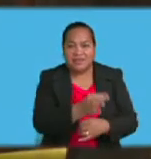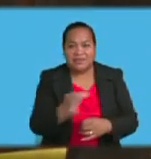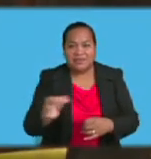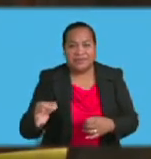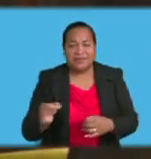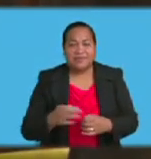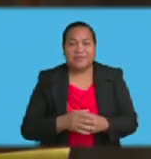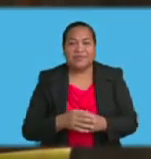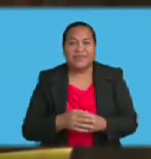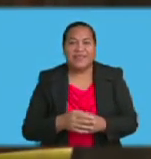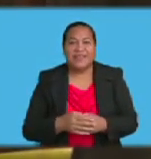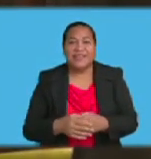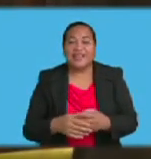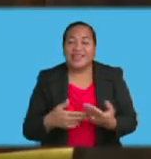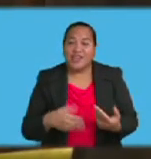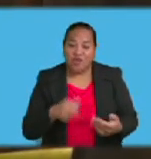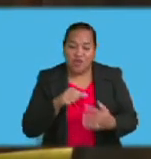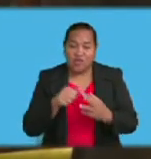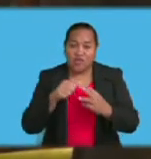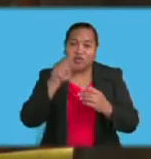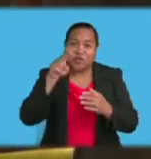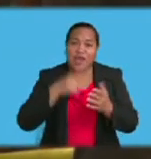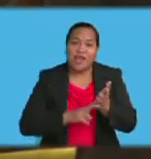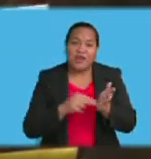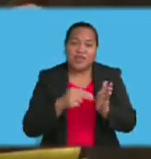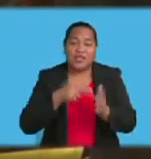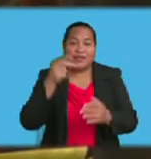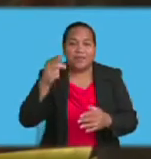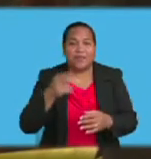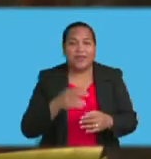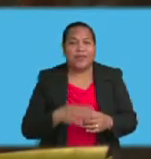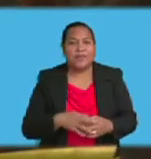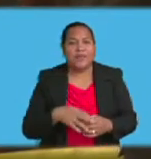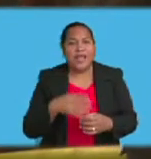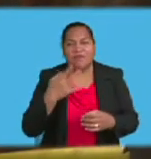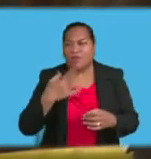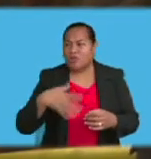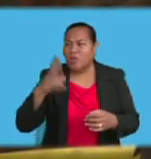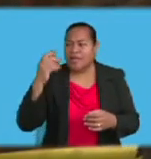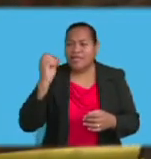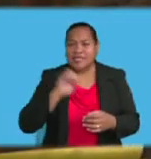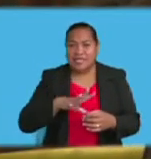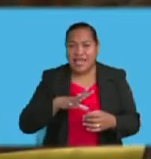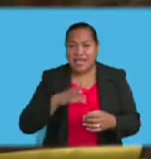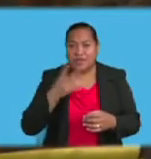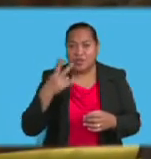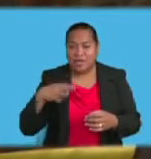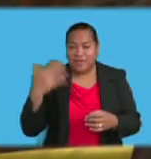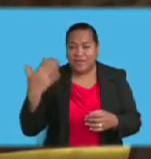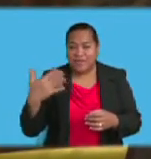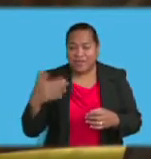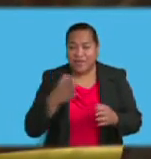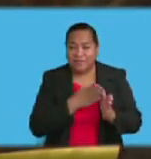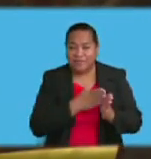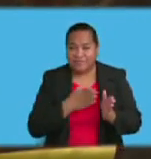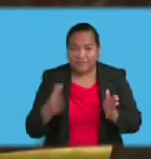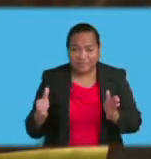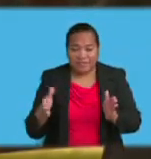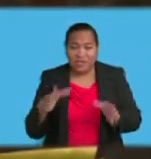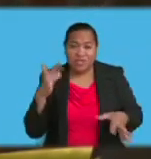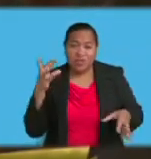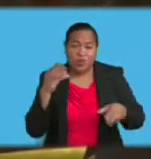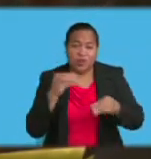in New Zealand. In terms of investment, Madam Speaker, for the period of 2010 to 2015, a total of